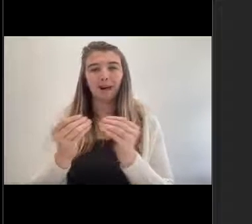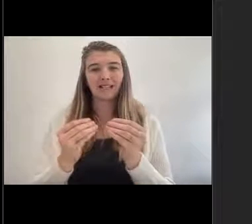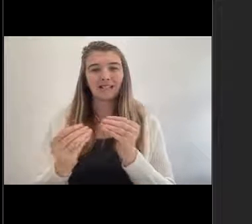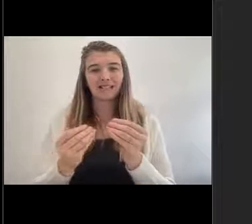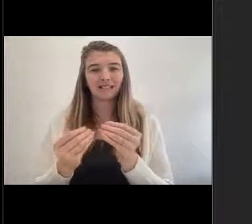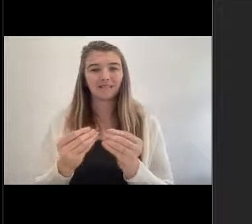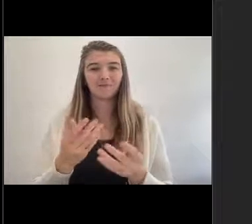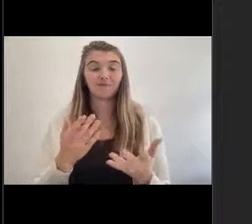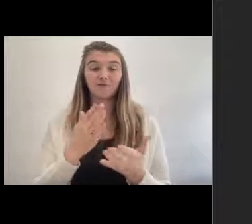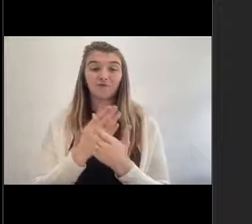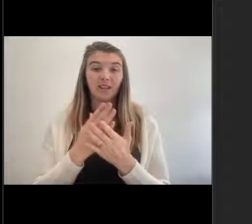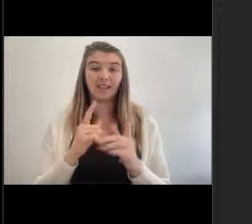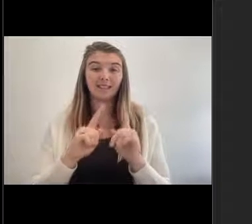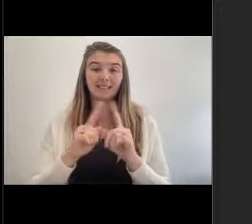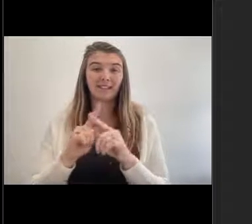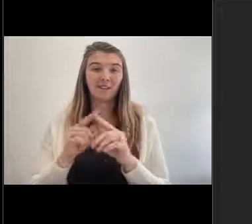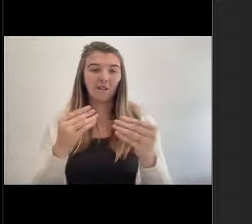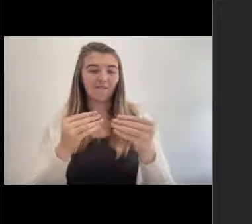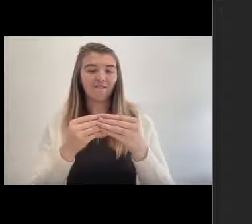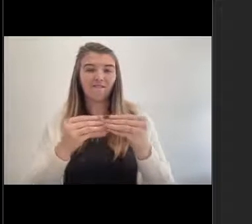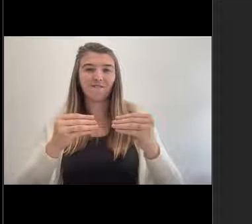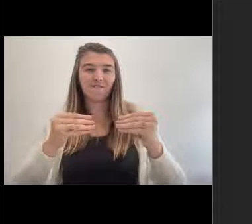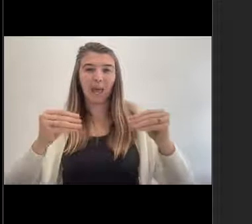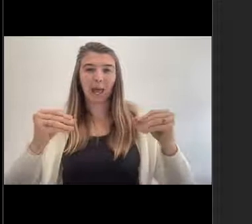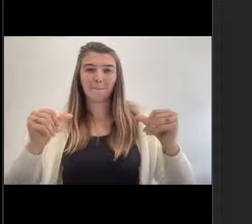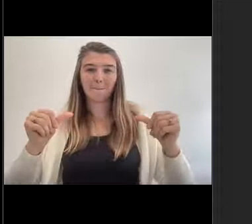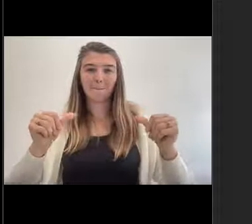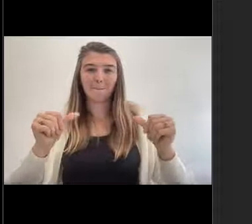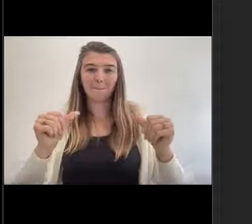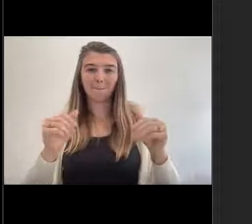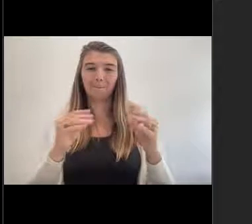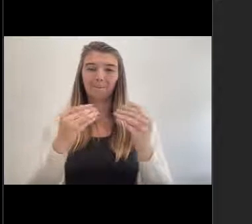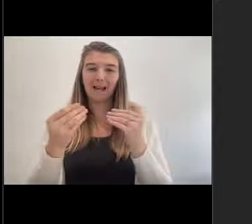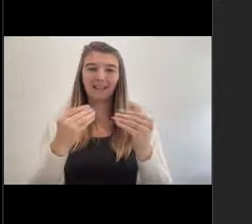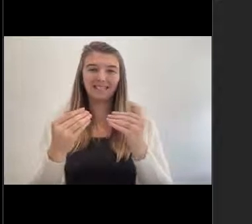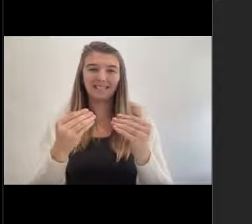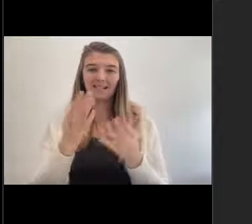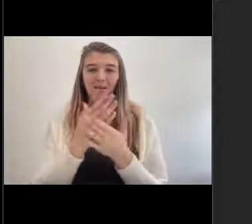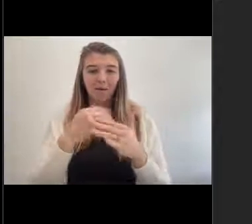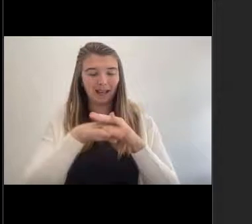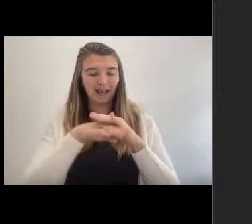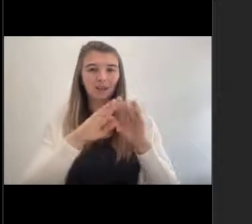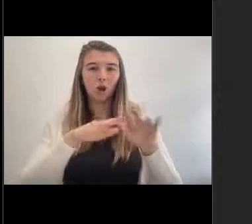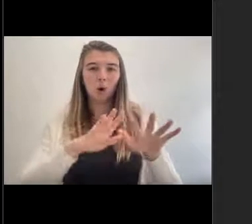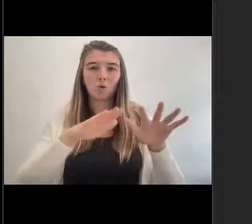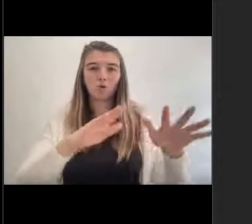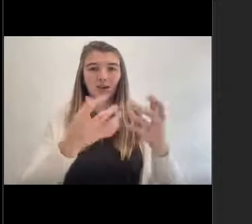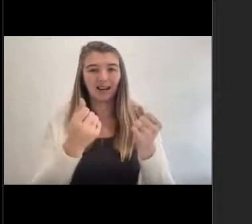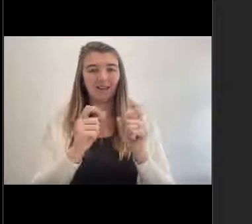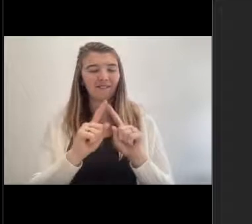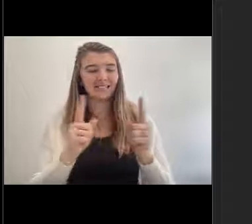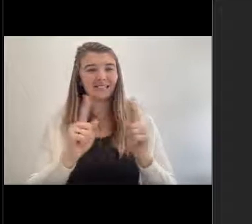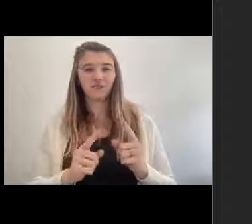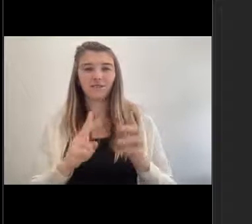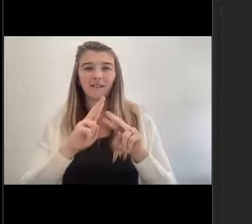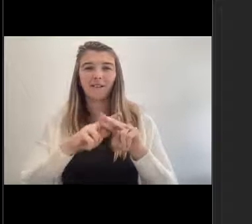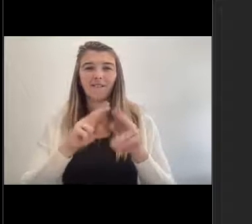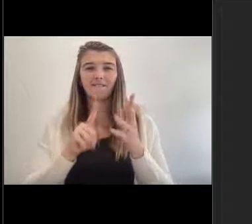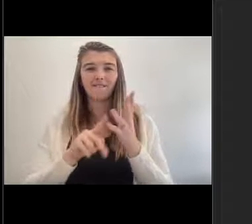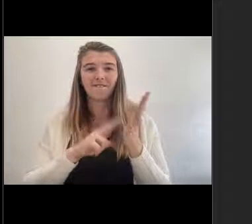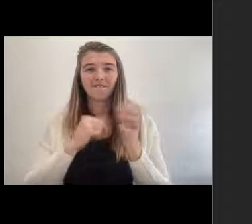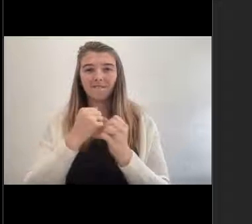colonizing plastics in the oceans is made up of a diverse mixture of bacteria, fungi, and even some larvae of larger organisms. But we